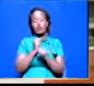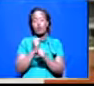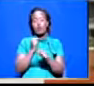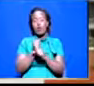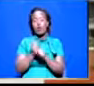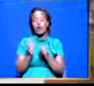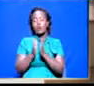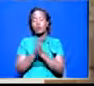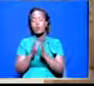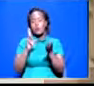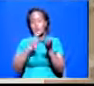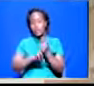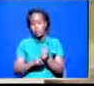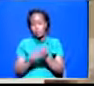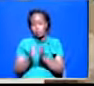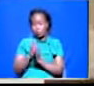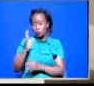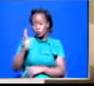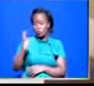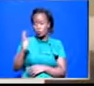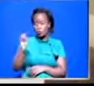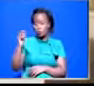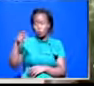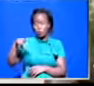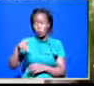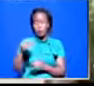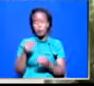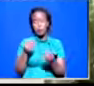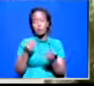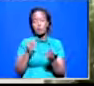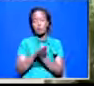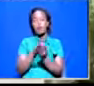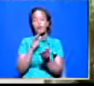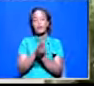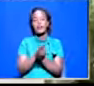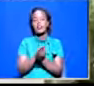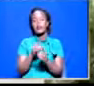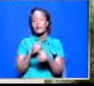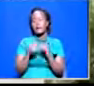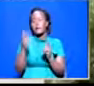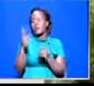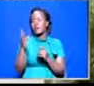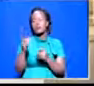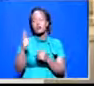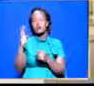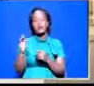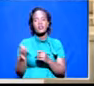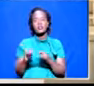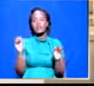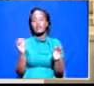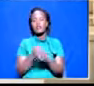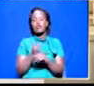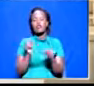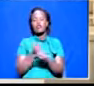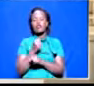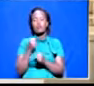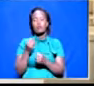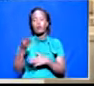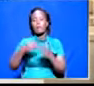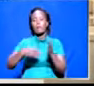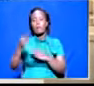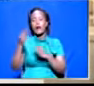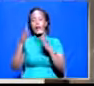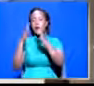Co-op. They say the 40% cannot offset an existing mortgage. Some Kenyans, however, felt the act is skewed